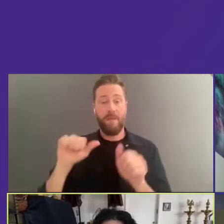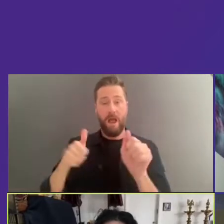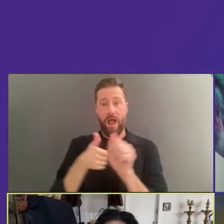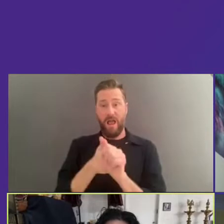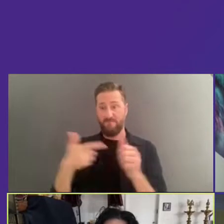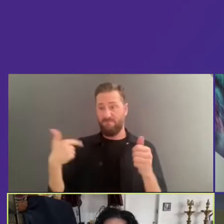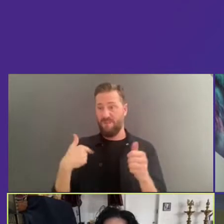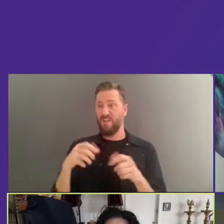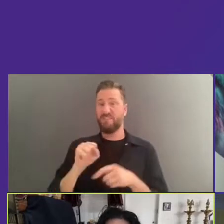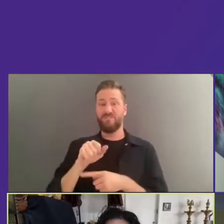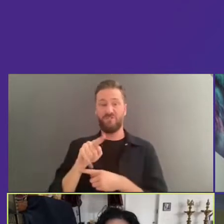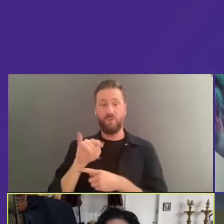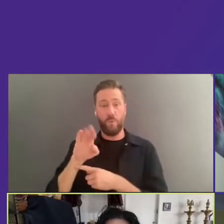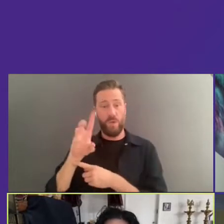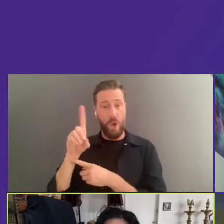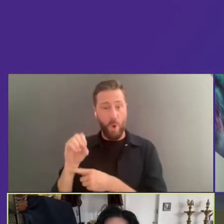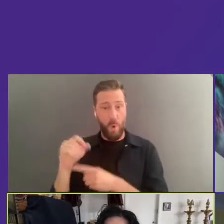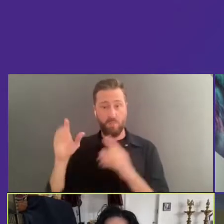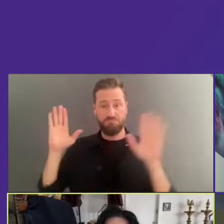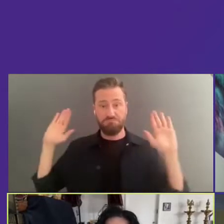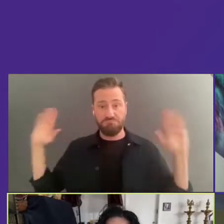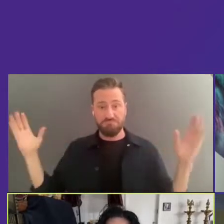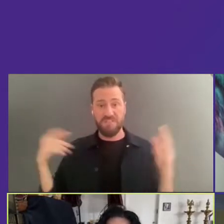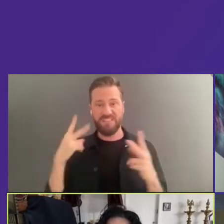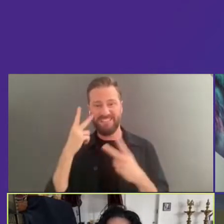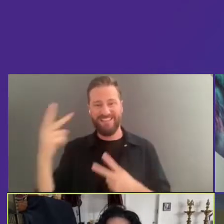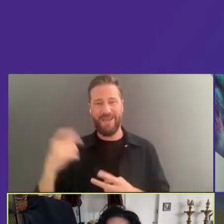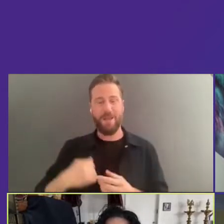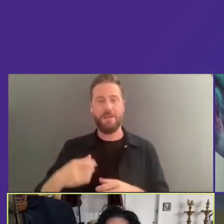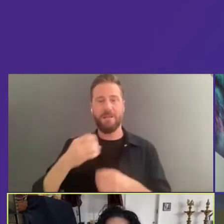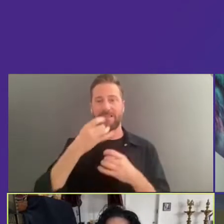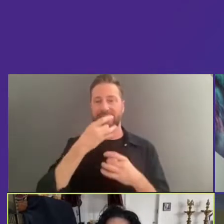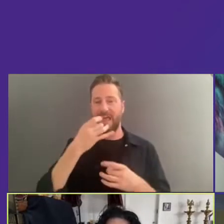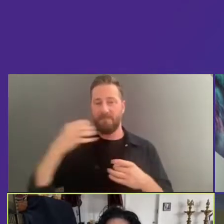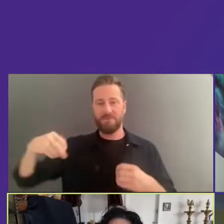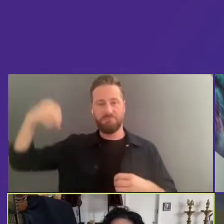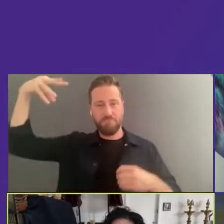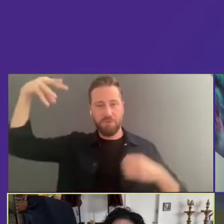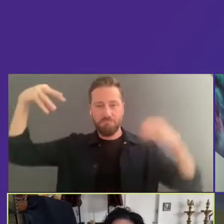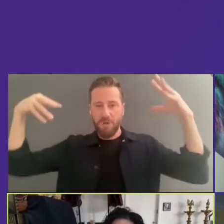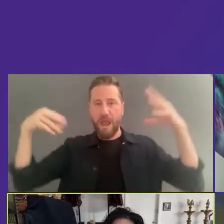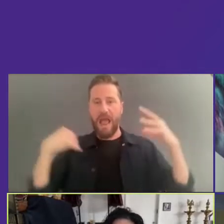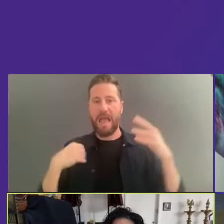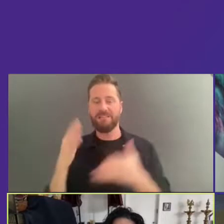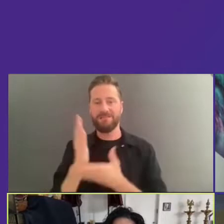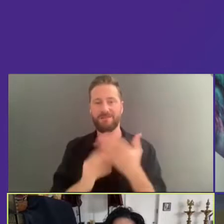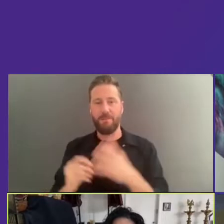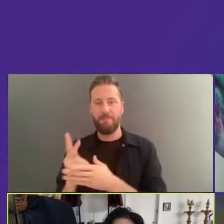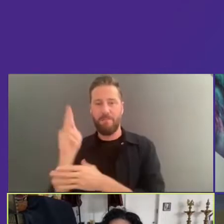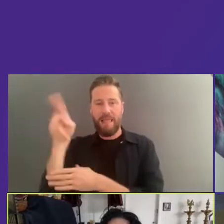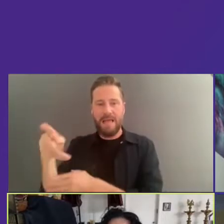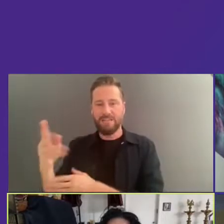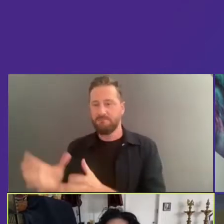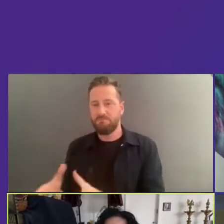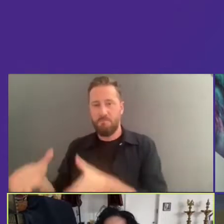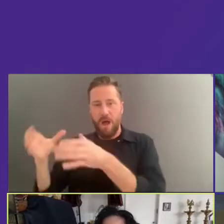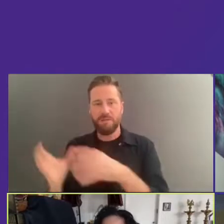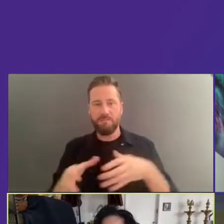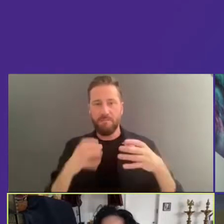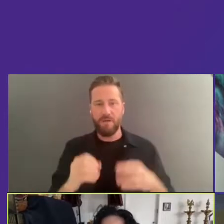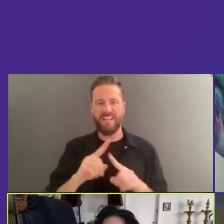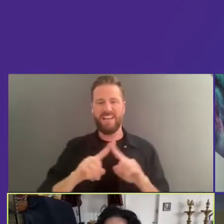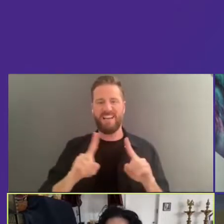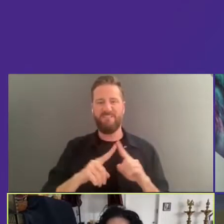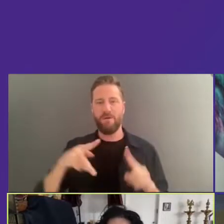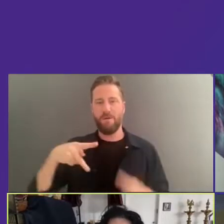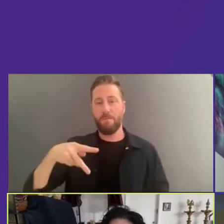and you see large brass lamps and clay pots off to my left, and on to my right, various props from